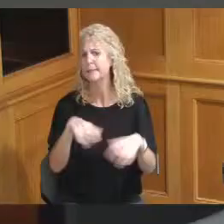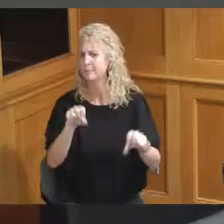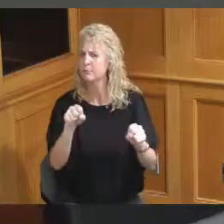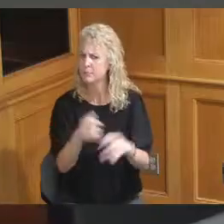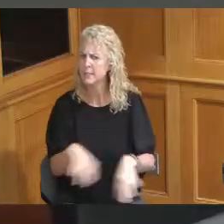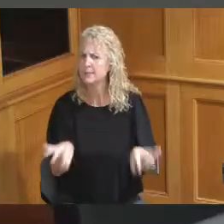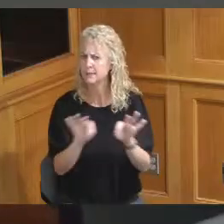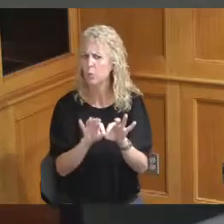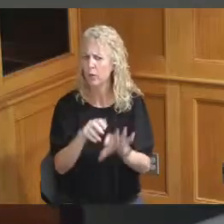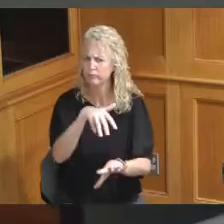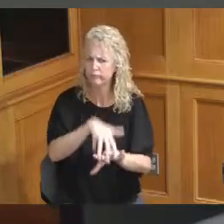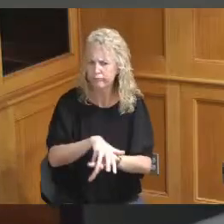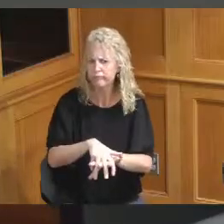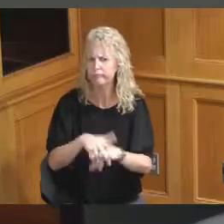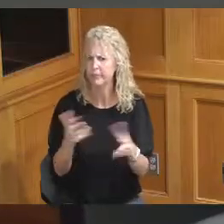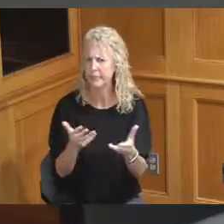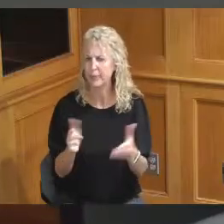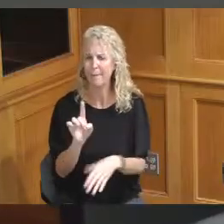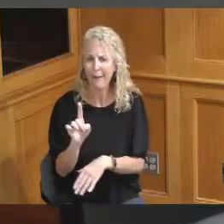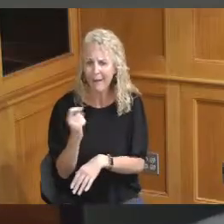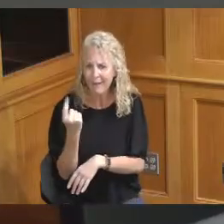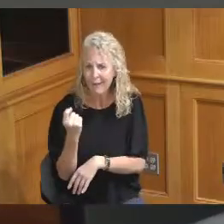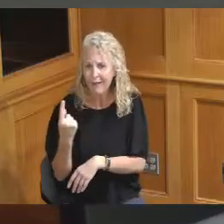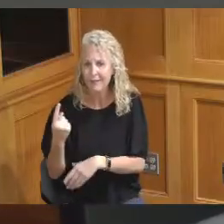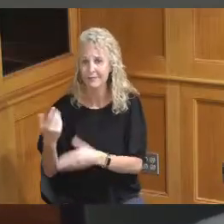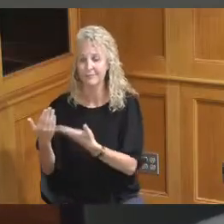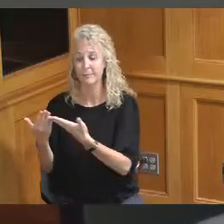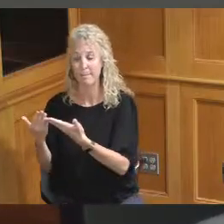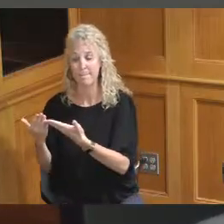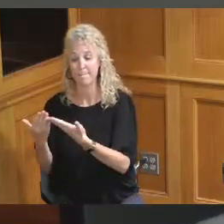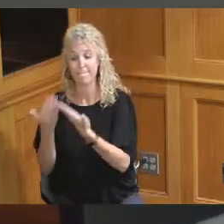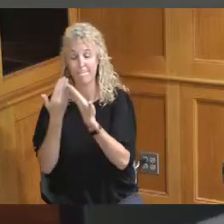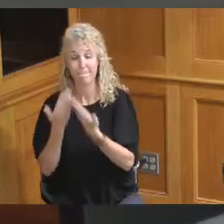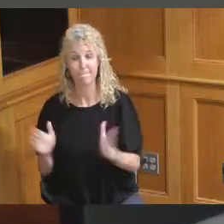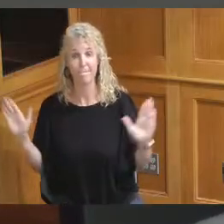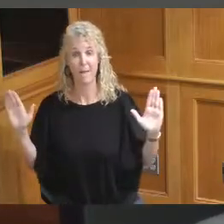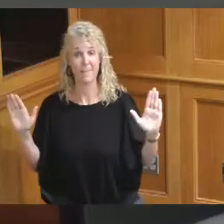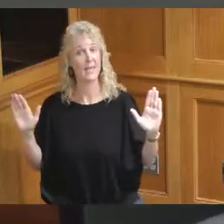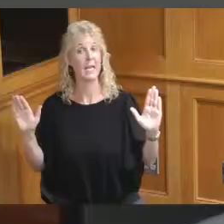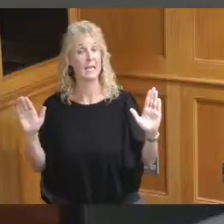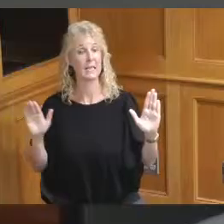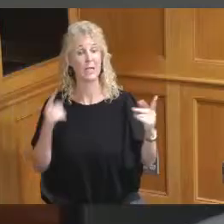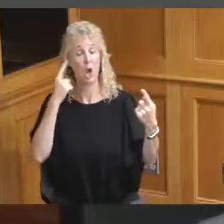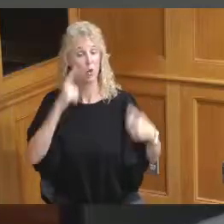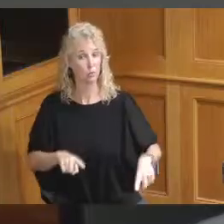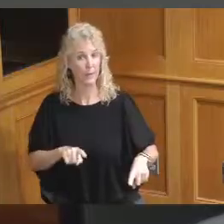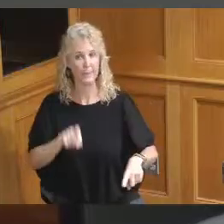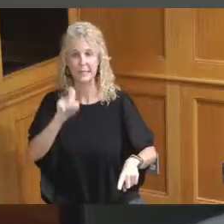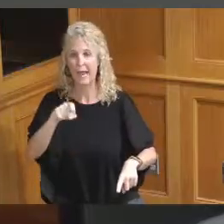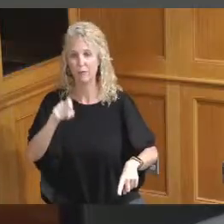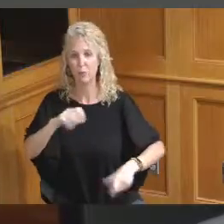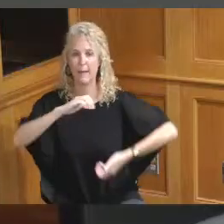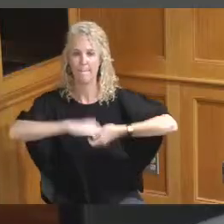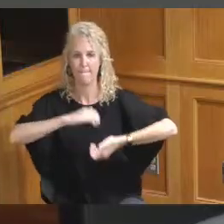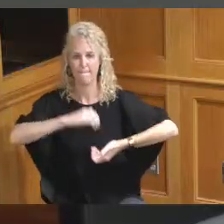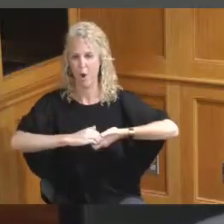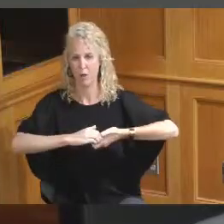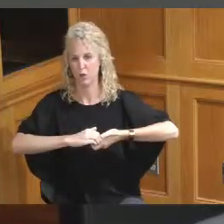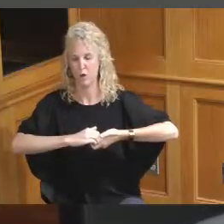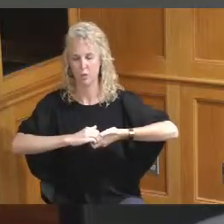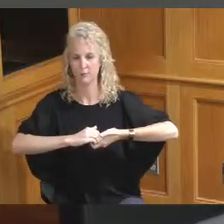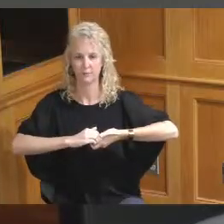of the fabric of our community, but that public deals with our teams must be partnerships. As the board is aware, those